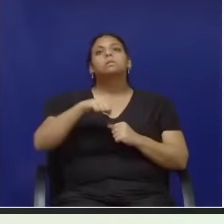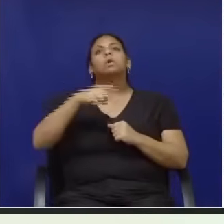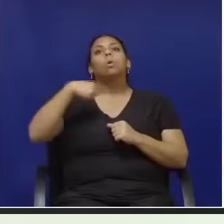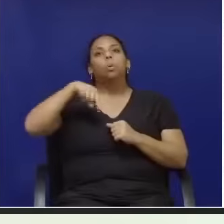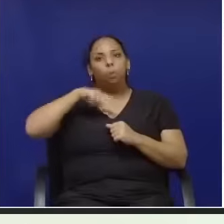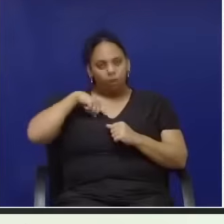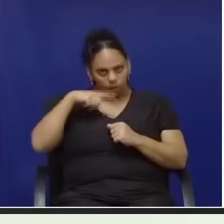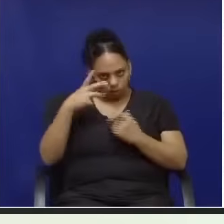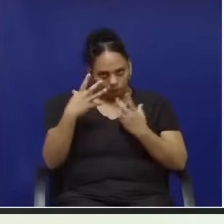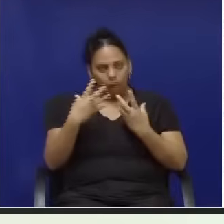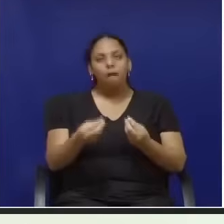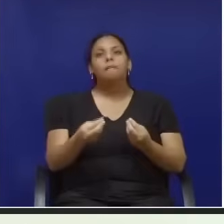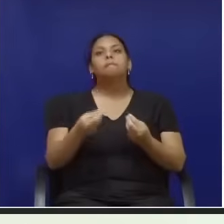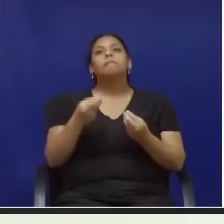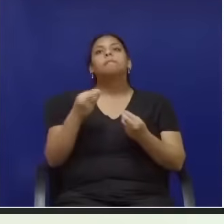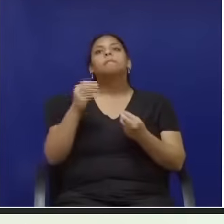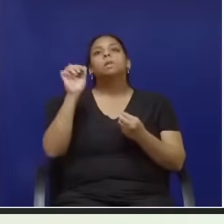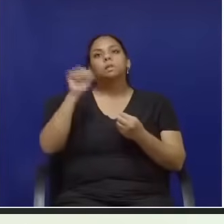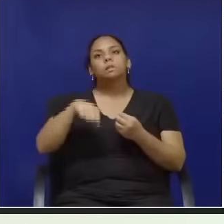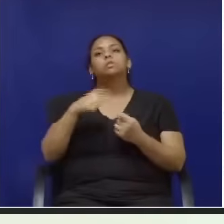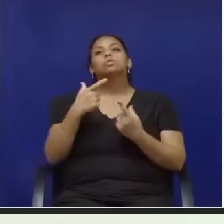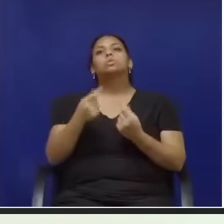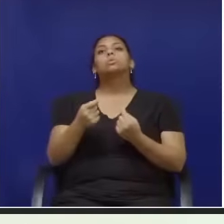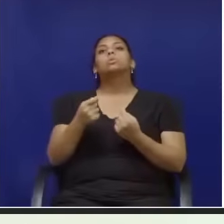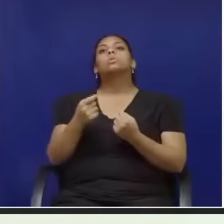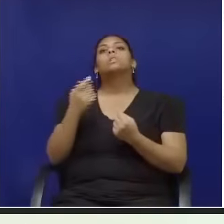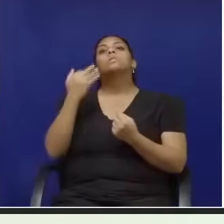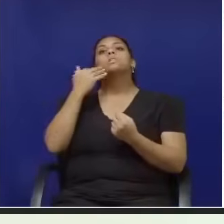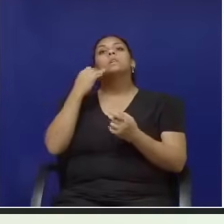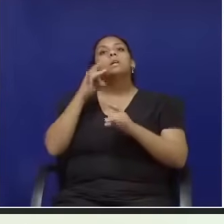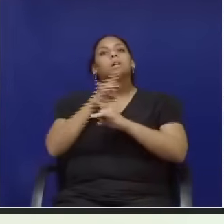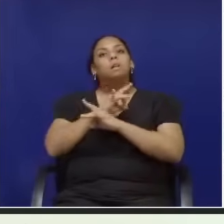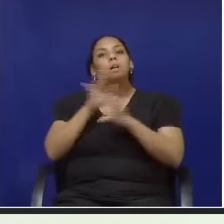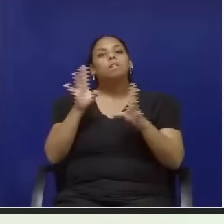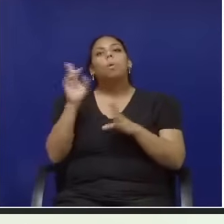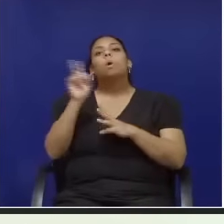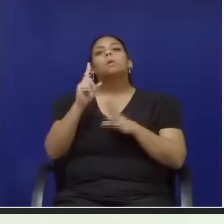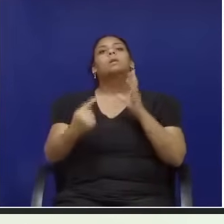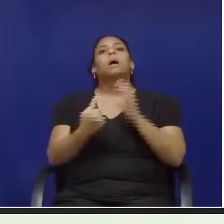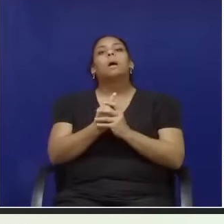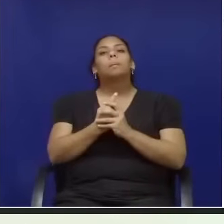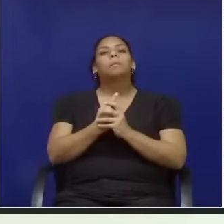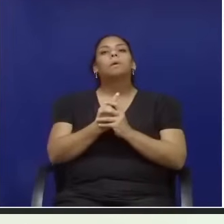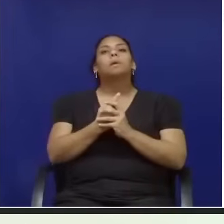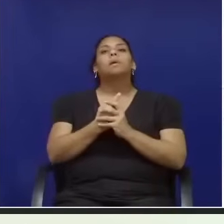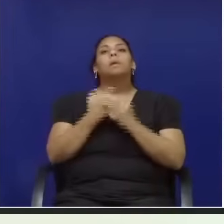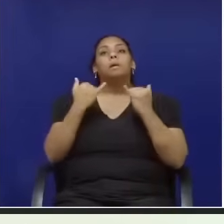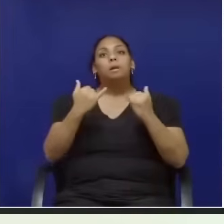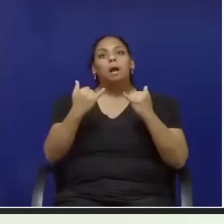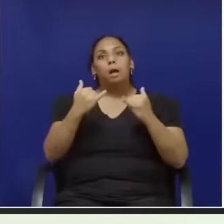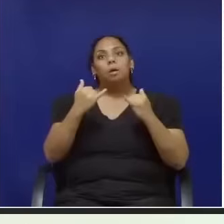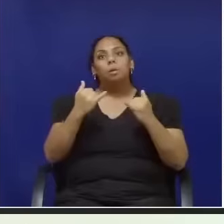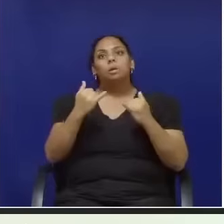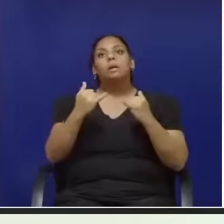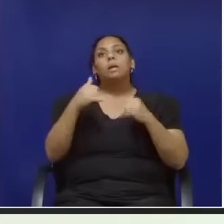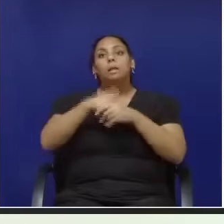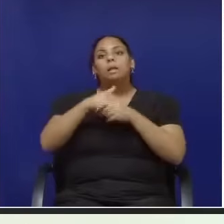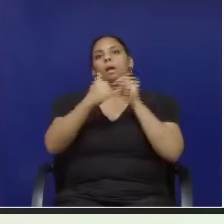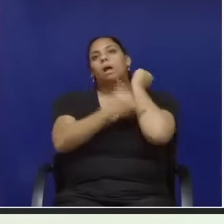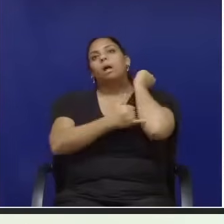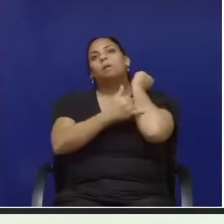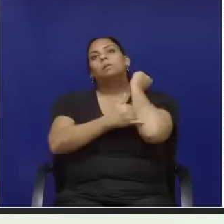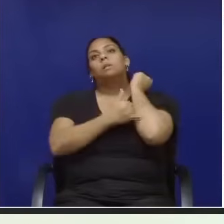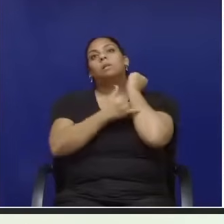we do that, and it is clear even in terms of what is happening currently in the country,